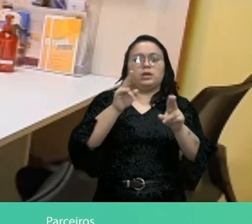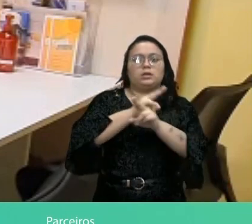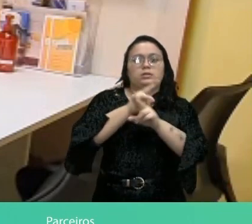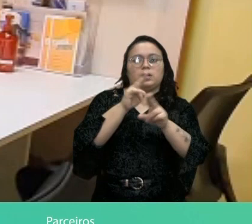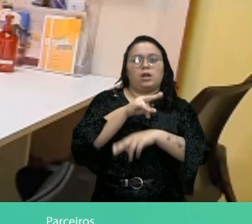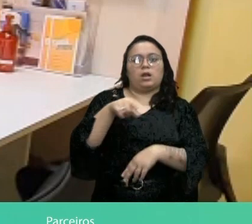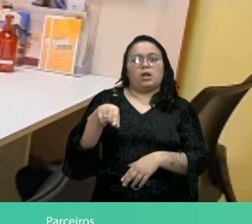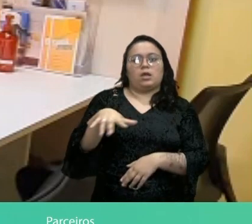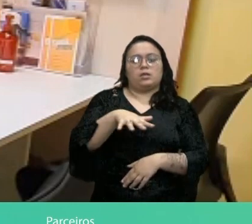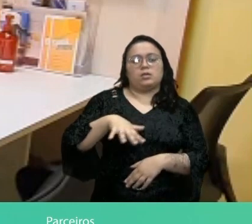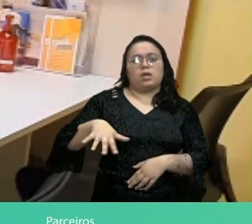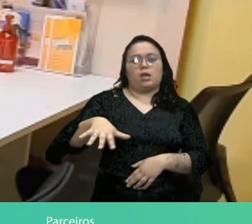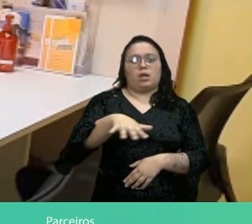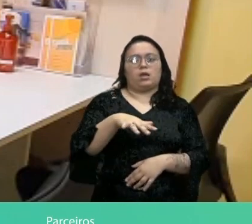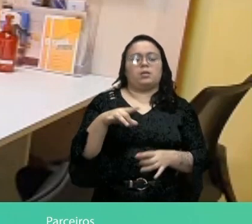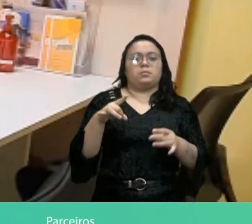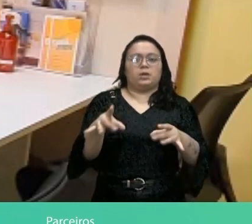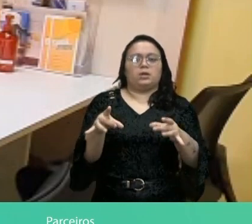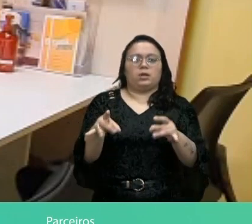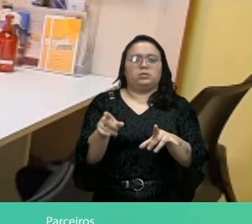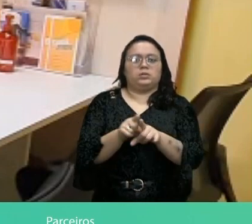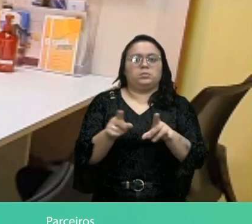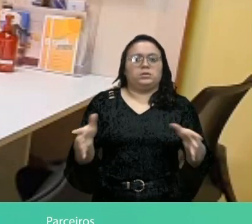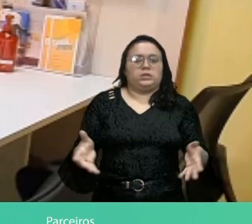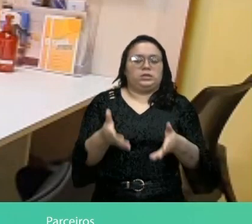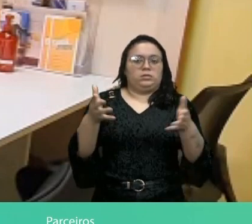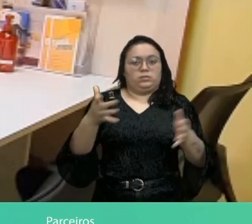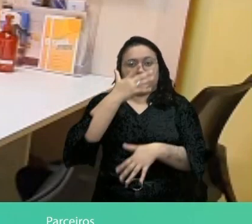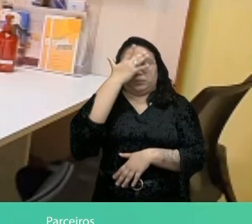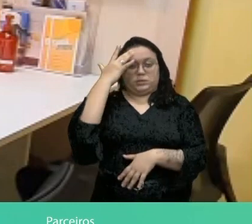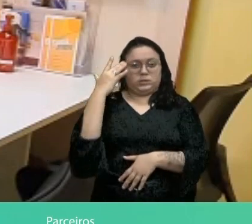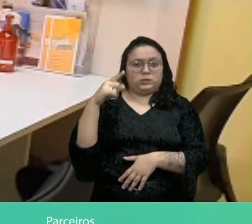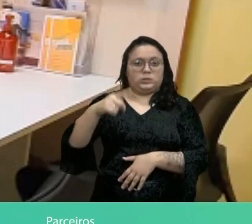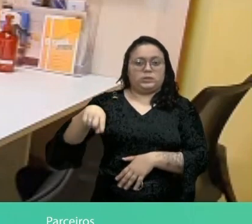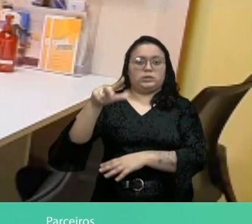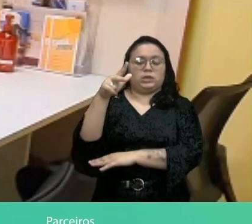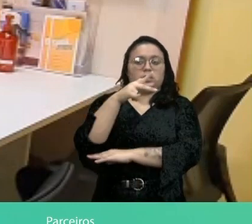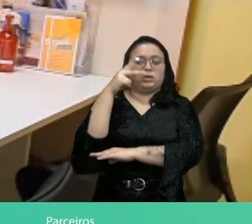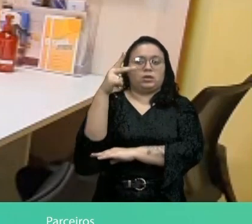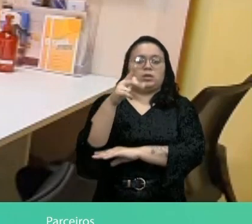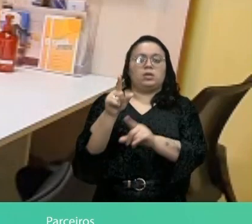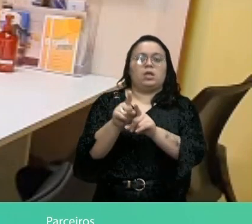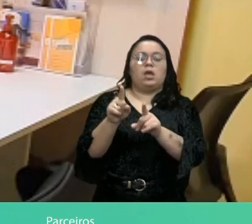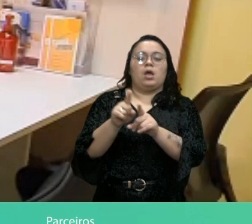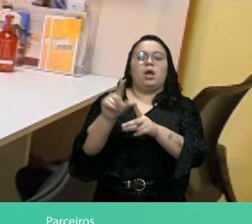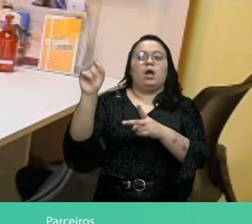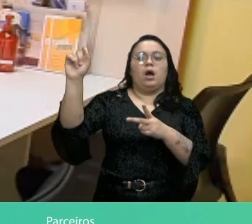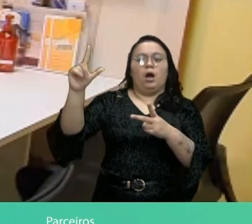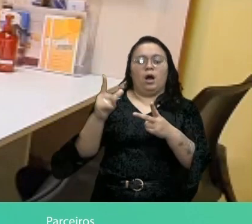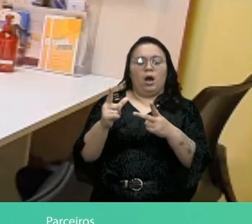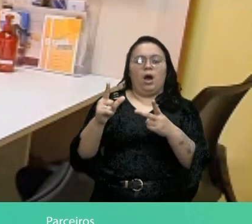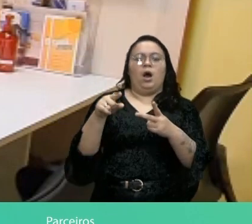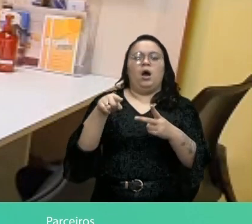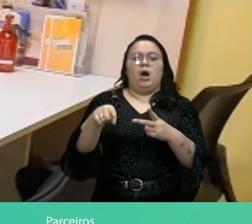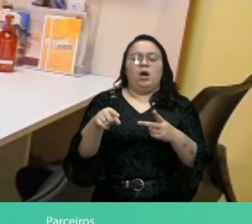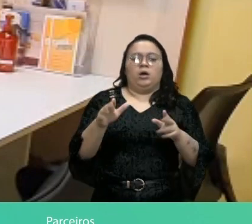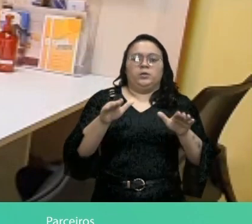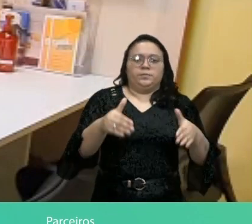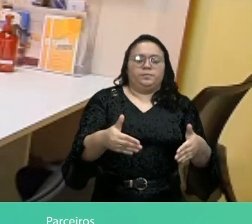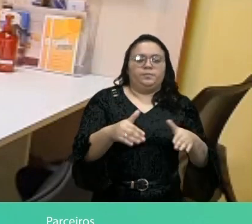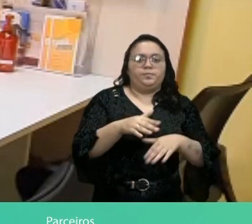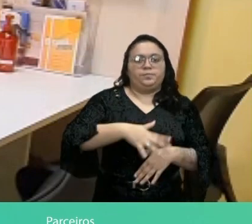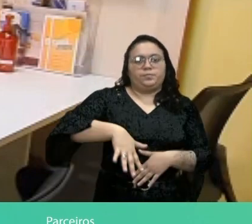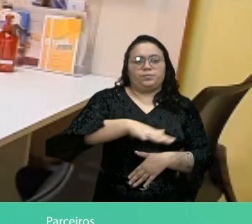accelerate this market, and with this encourage more solar and wind power plants for this sector.